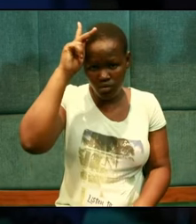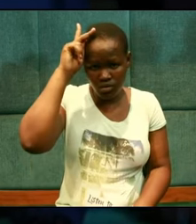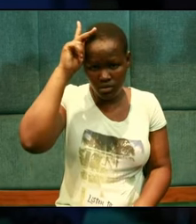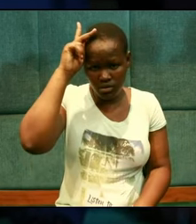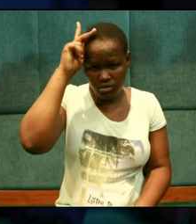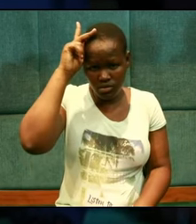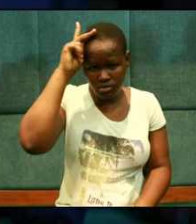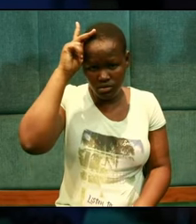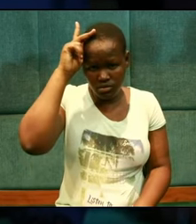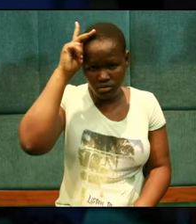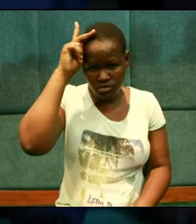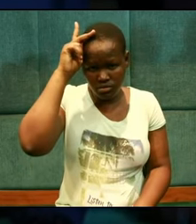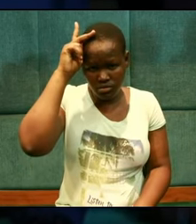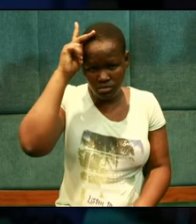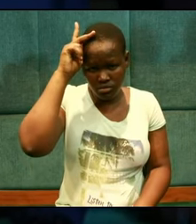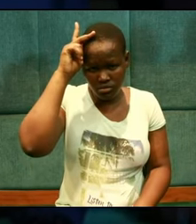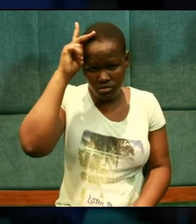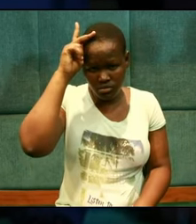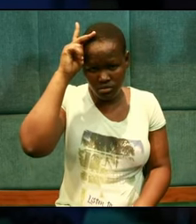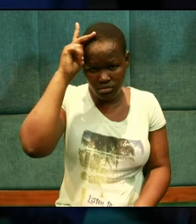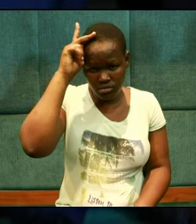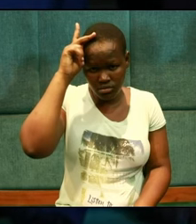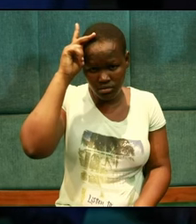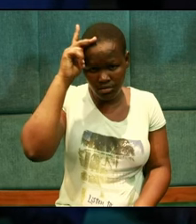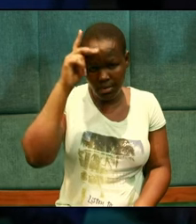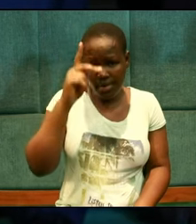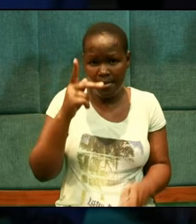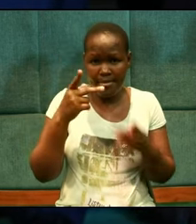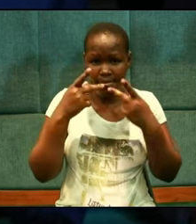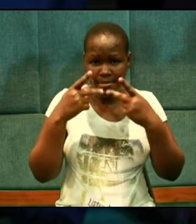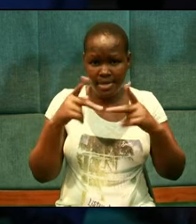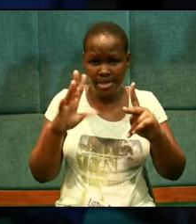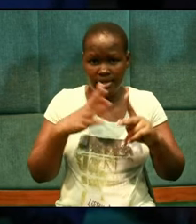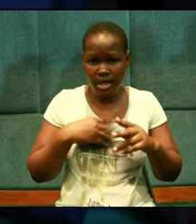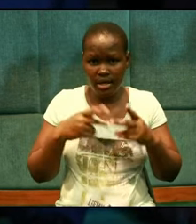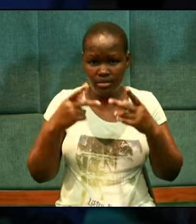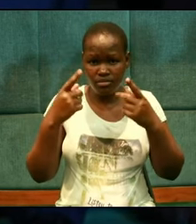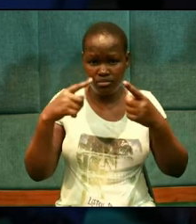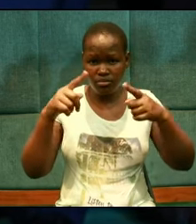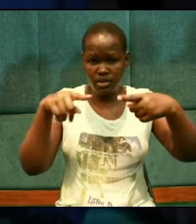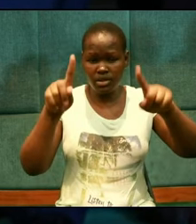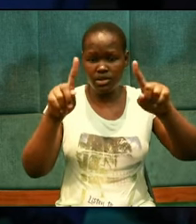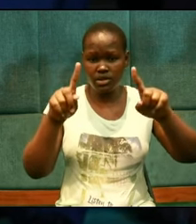And you shall bring peace and prosperity in the marriage.